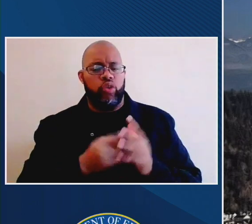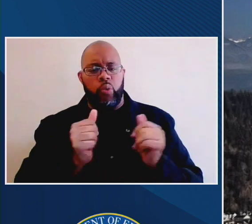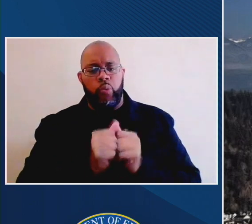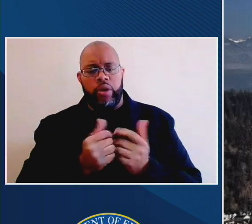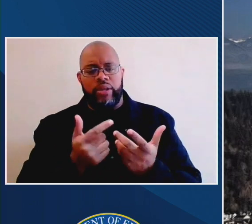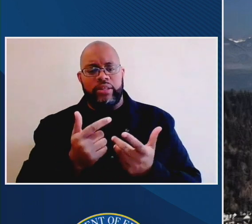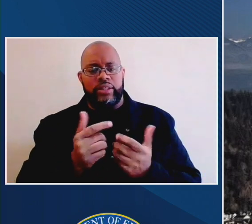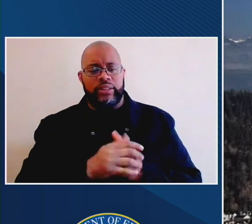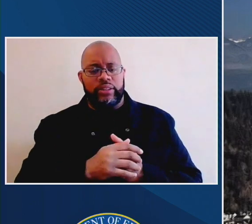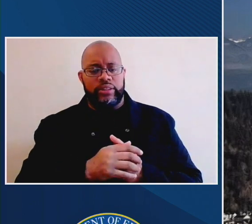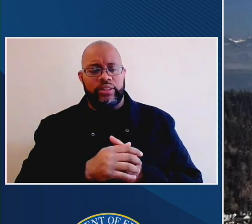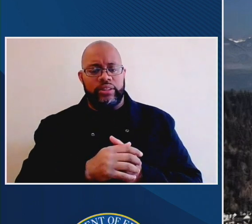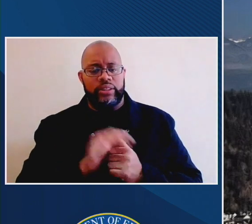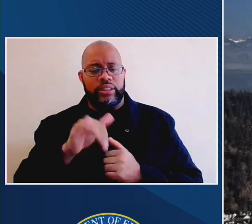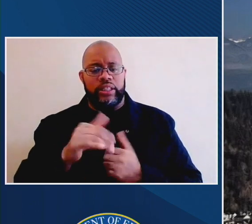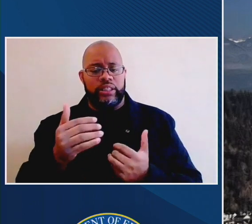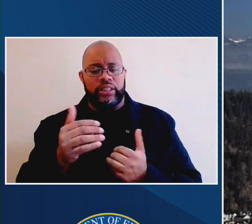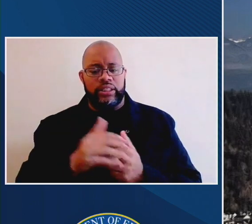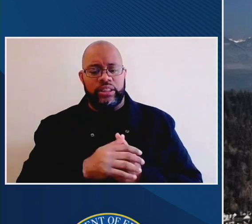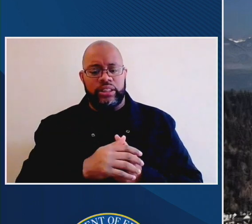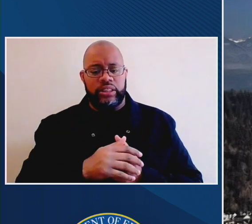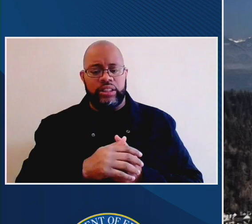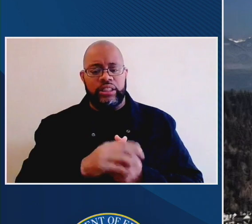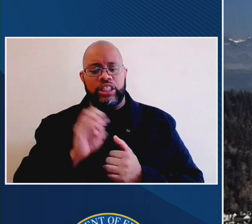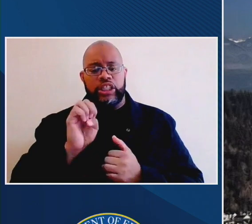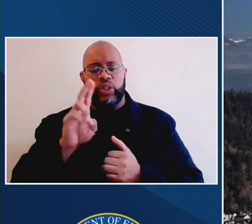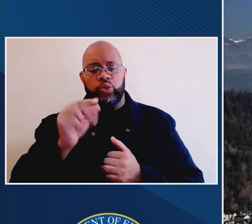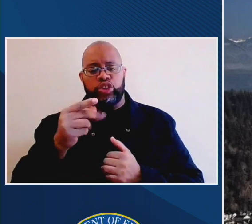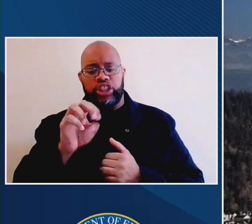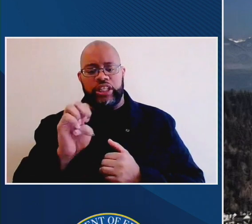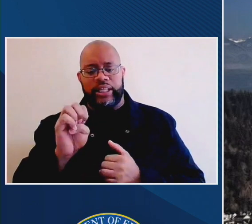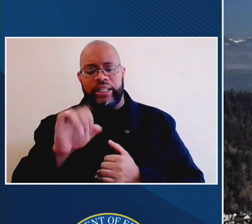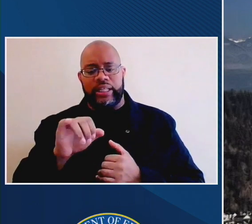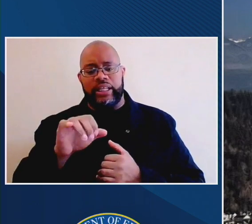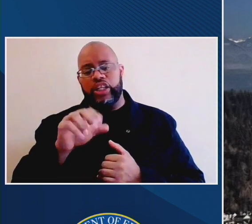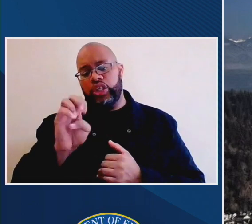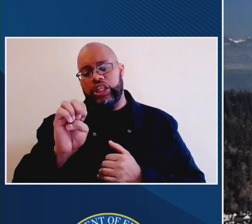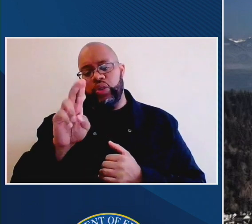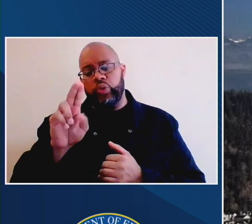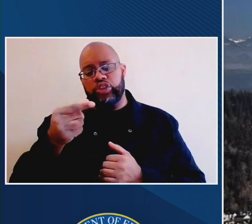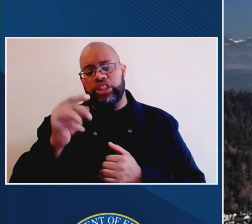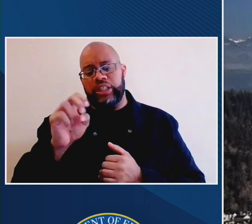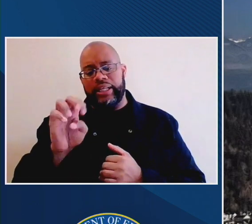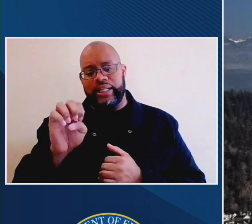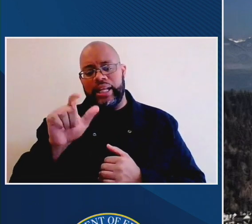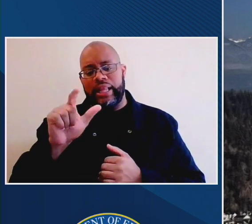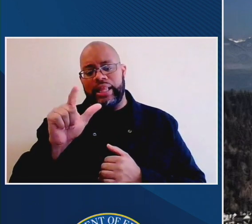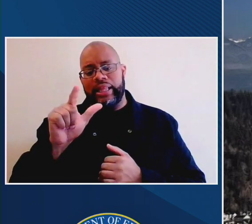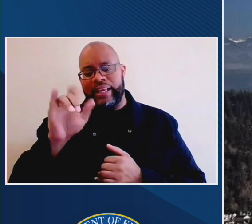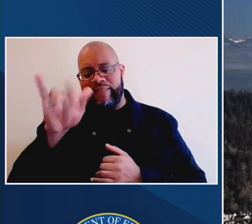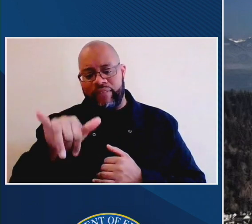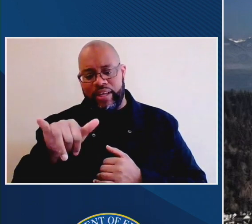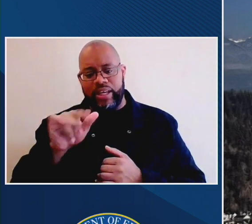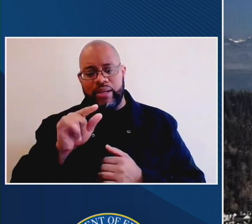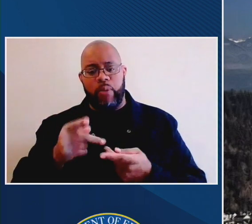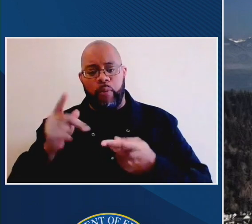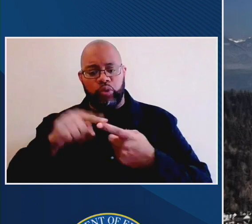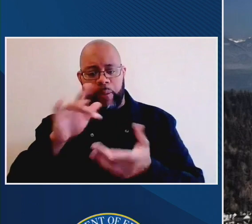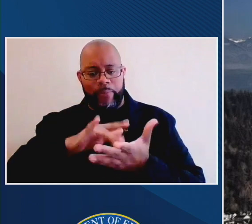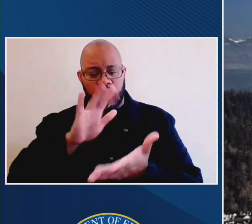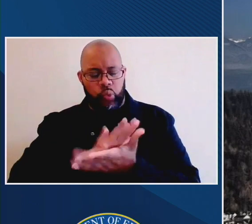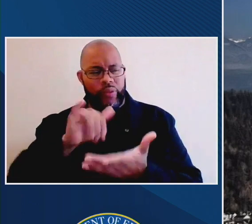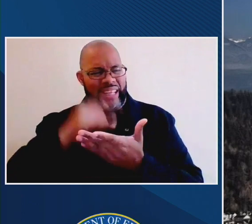maybe the facilitators can let me know if that is appropriate now. It is. It is Yeah, appropriate. okay. I just want to